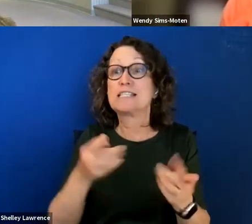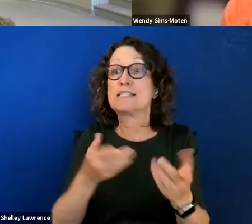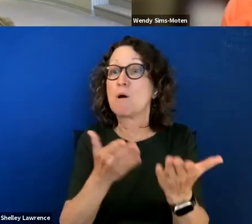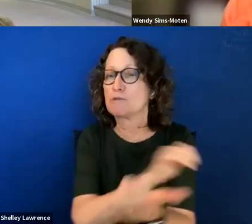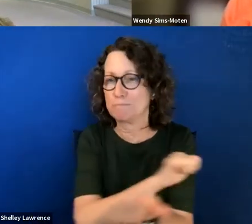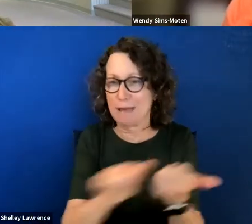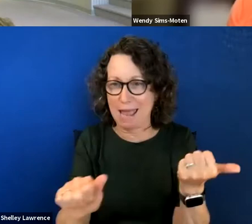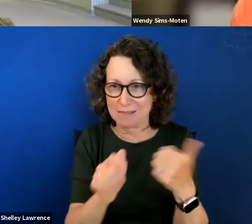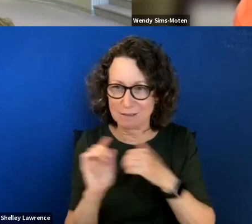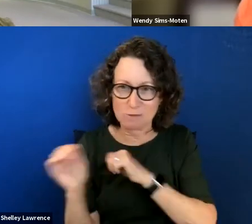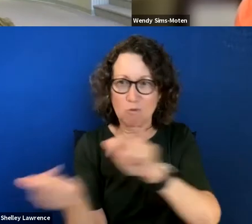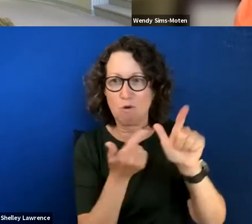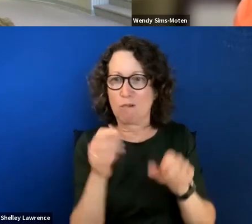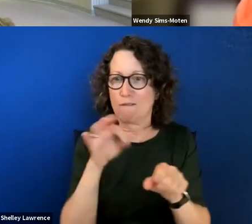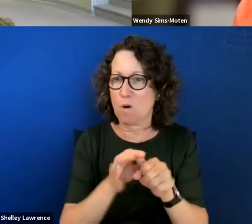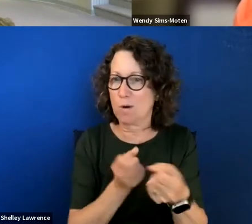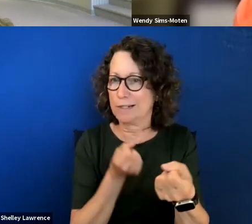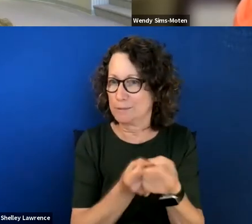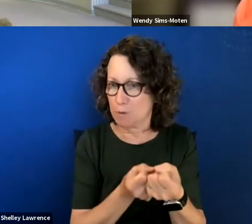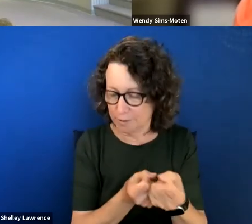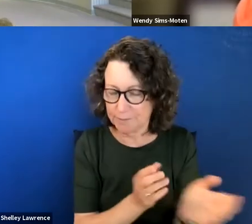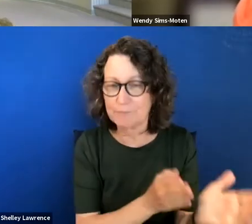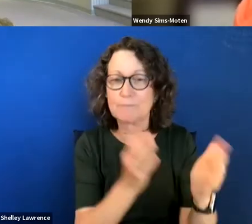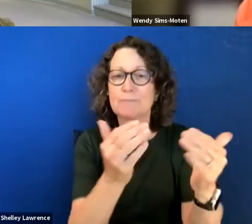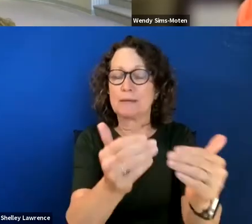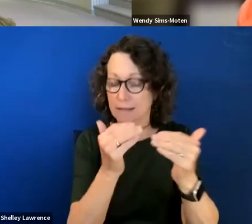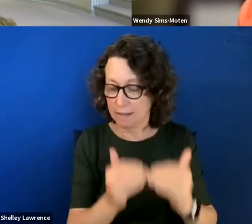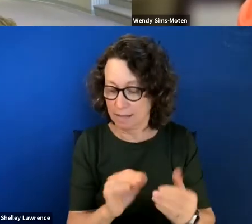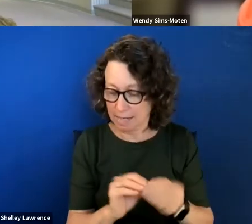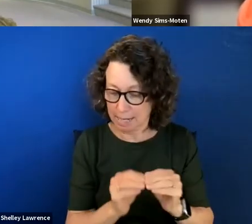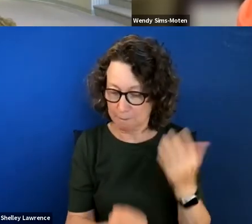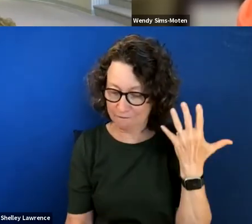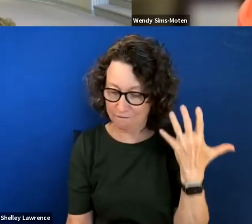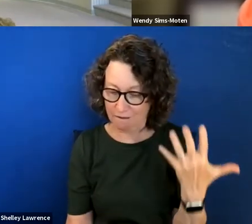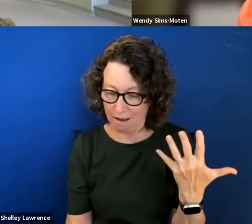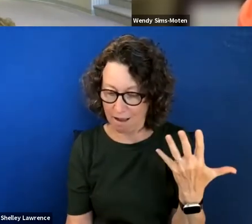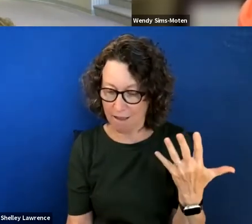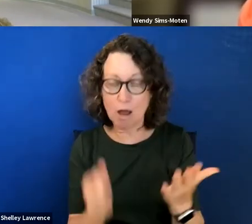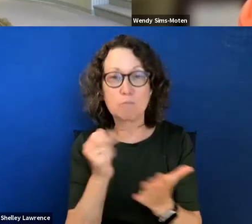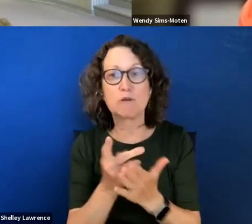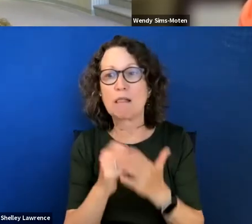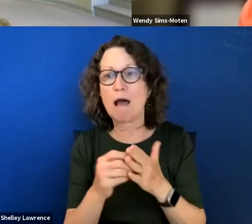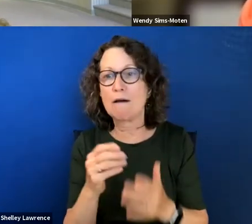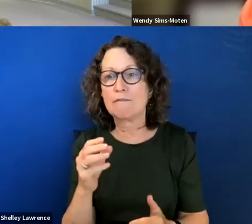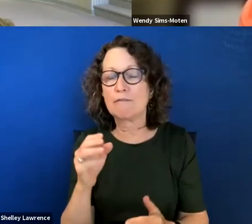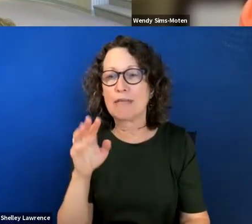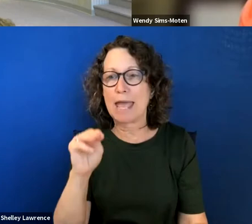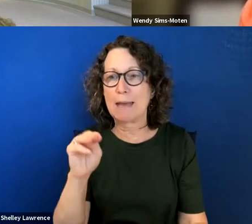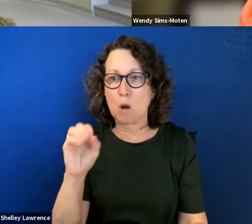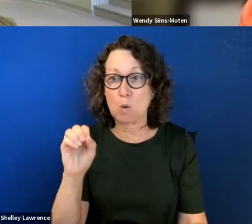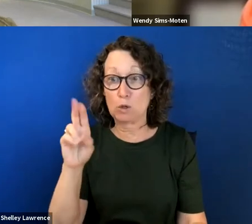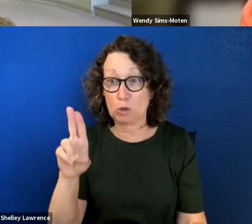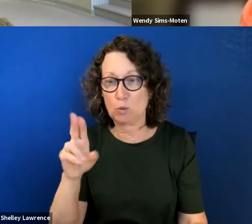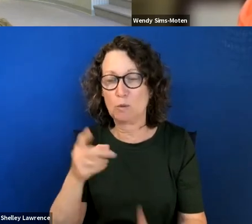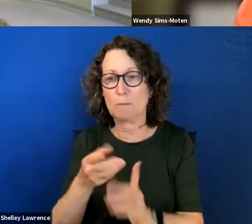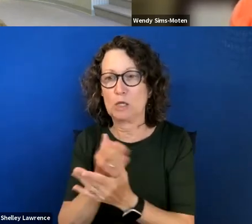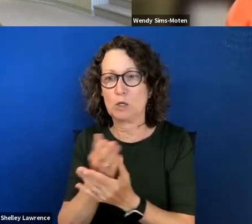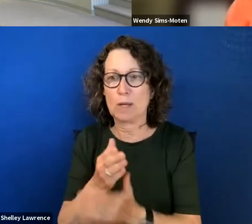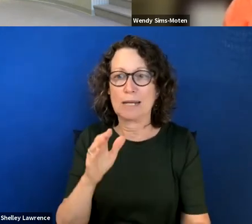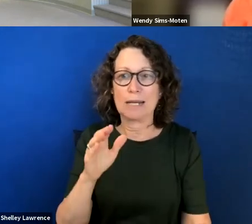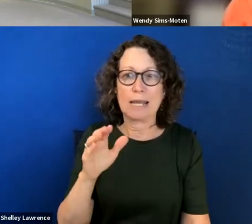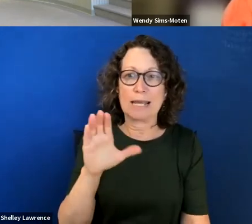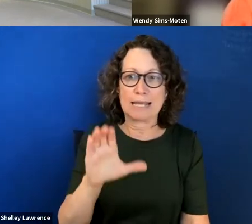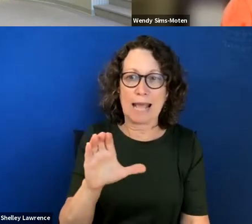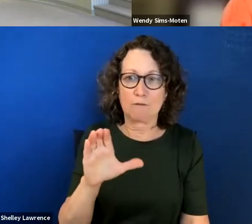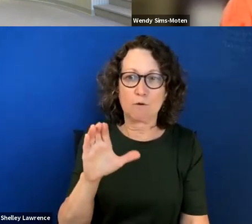passes unanimously. Moving on to item number 5, the approval of the Memorandum of Understanding between the California